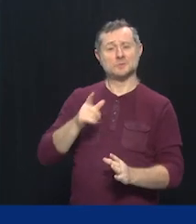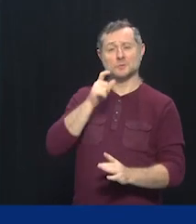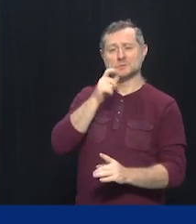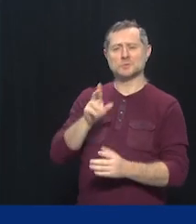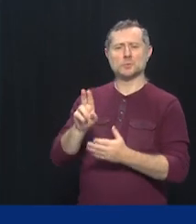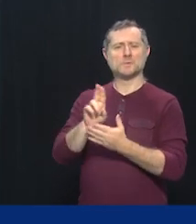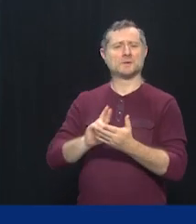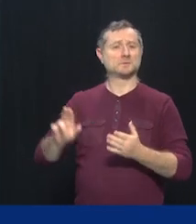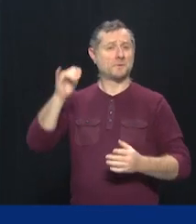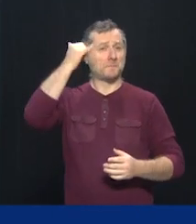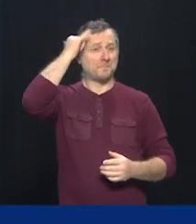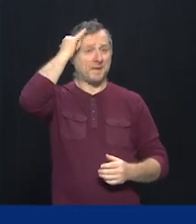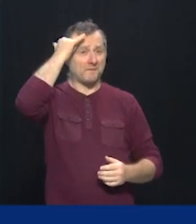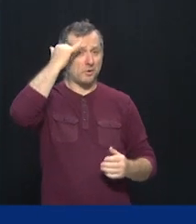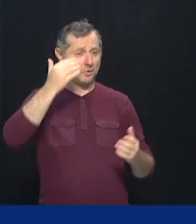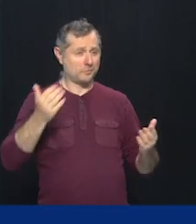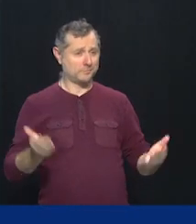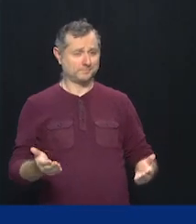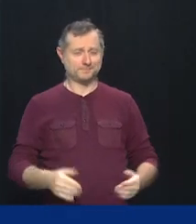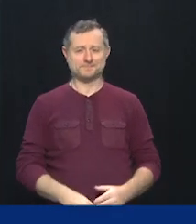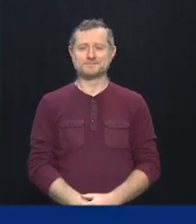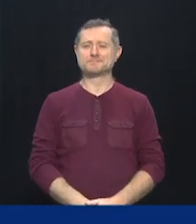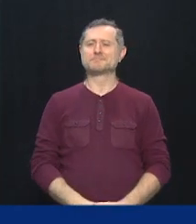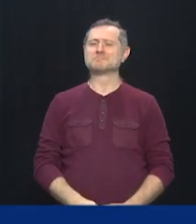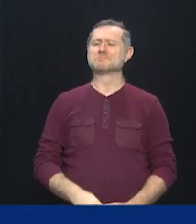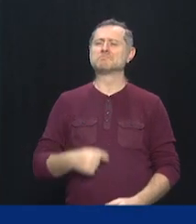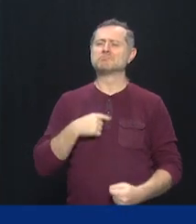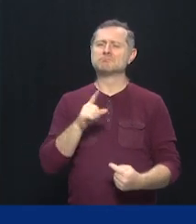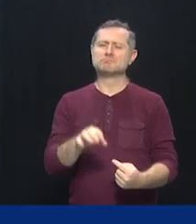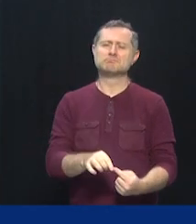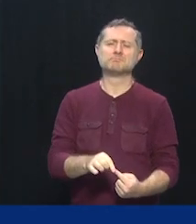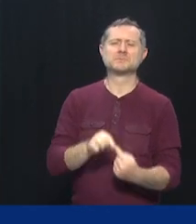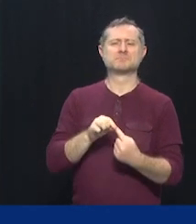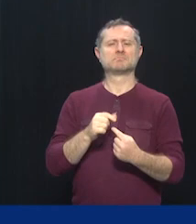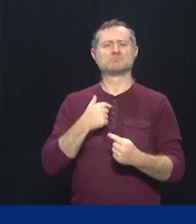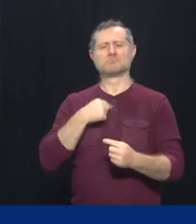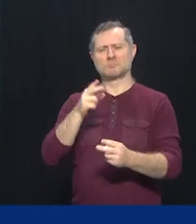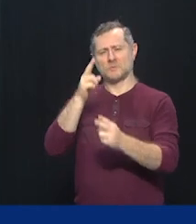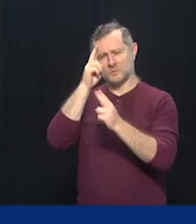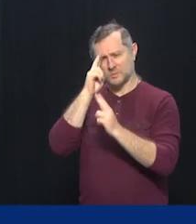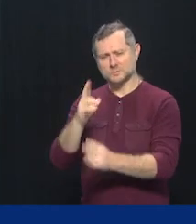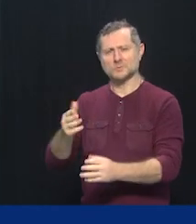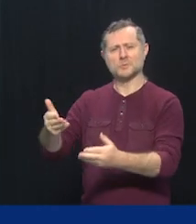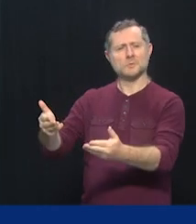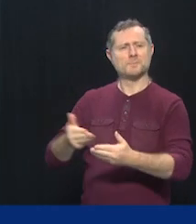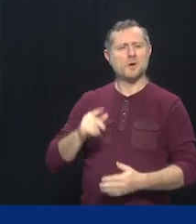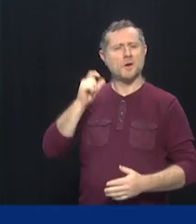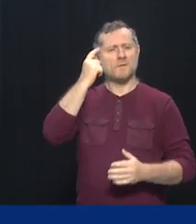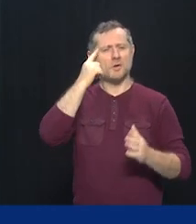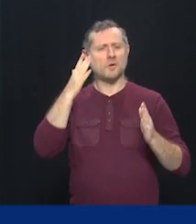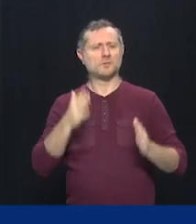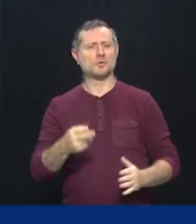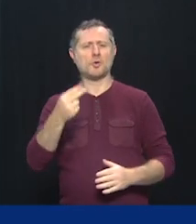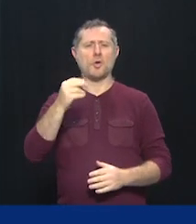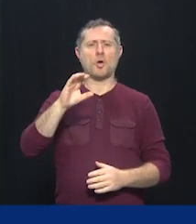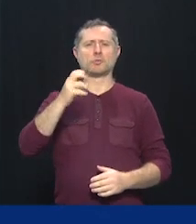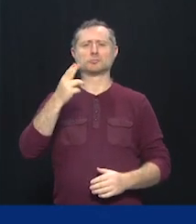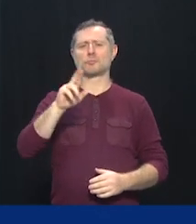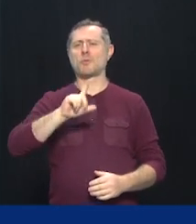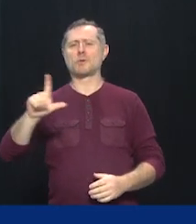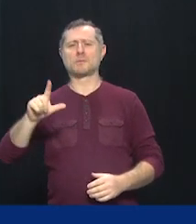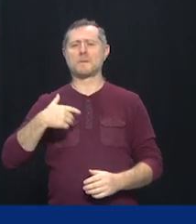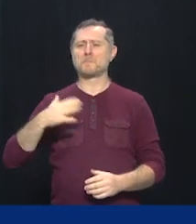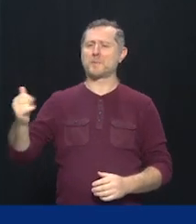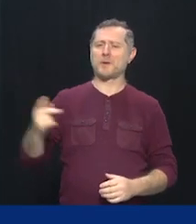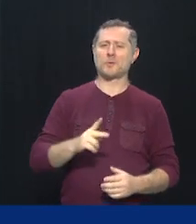Buffalo. And I'm especially pleased and honored to welcome Governor Hochul back to UB and our Jacobs